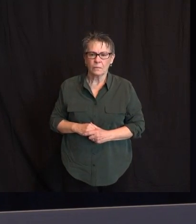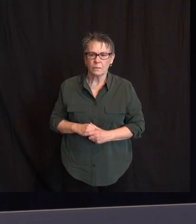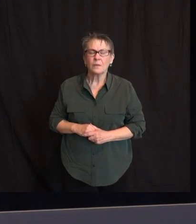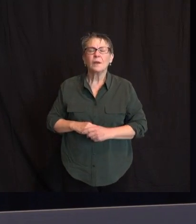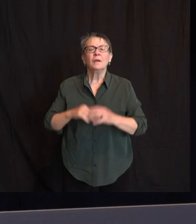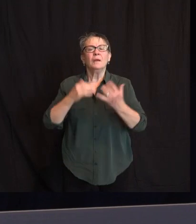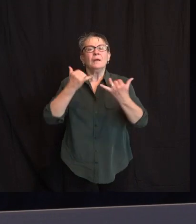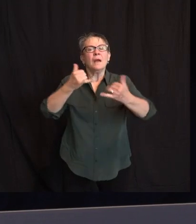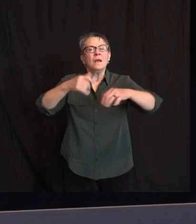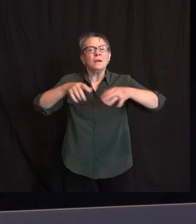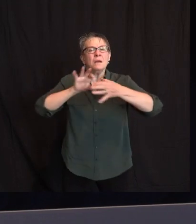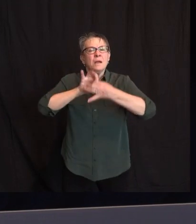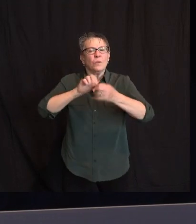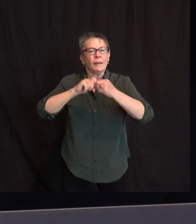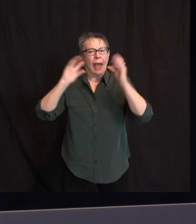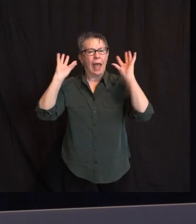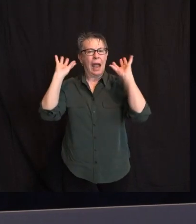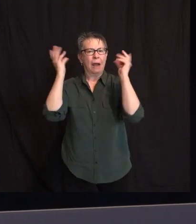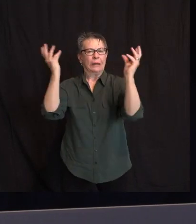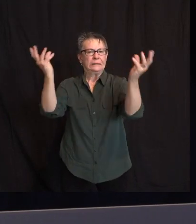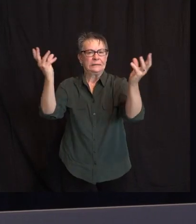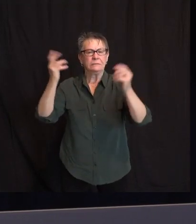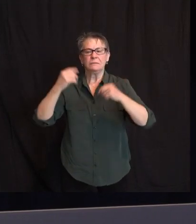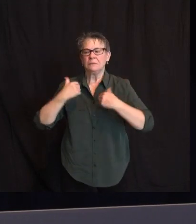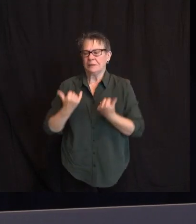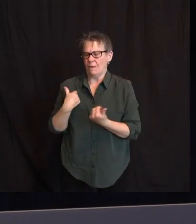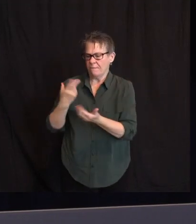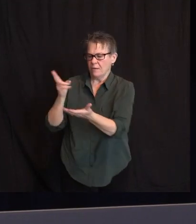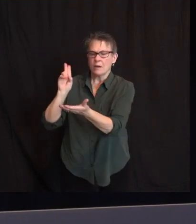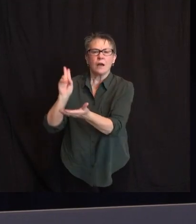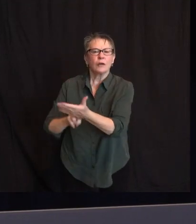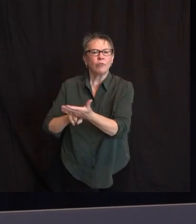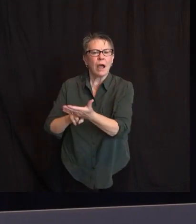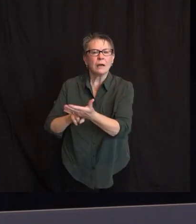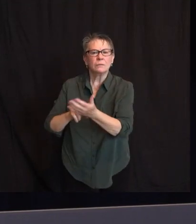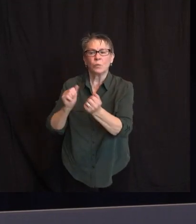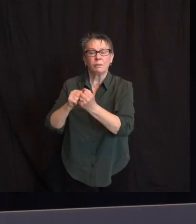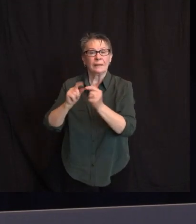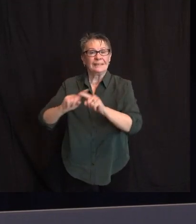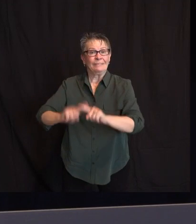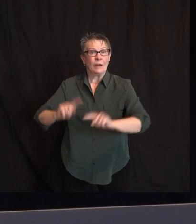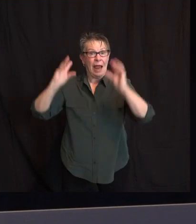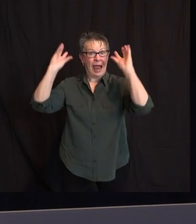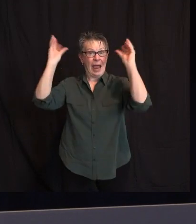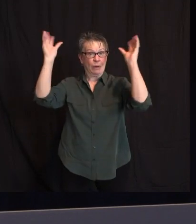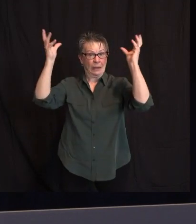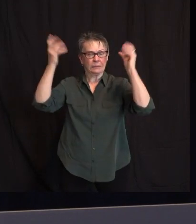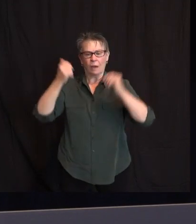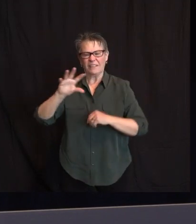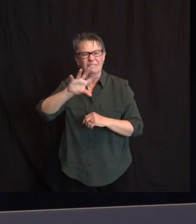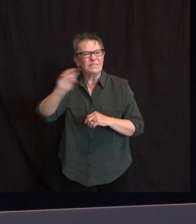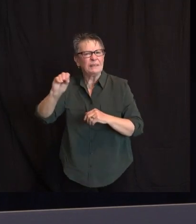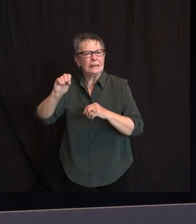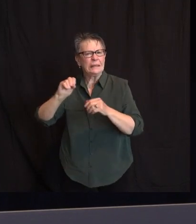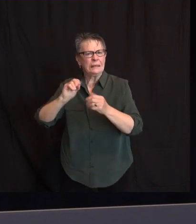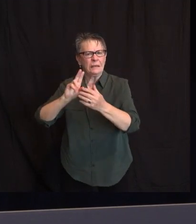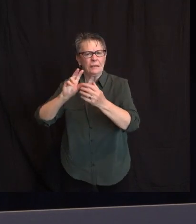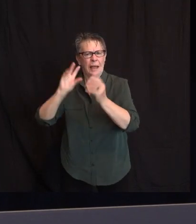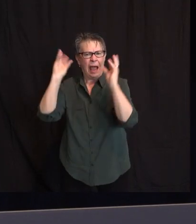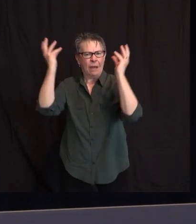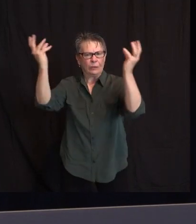order to facilitate the transportation and transfer of patients. And I would just end with, I know you referenced Ray